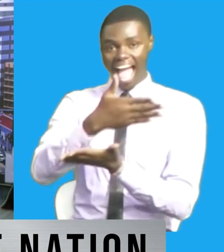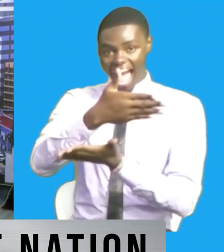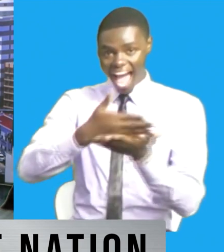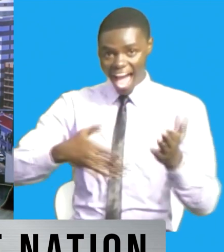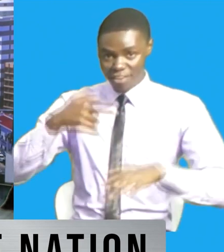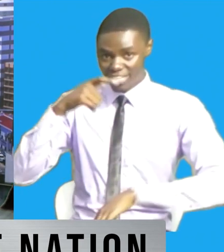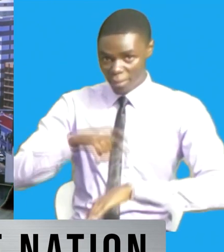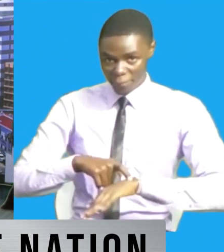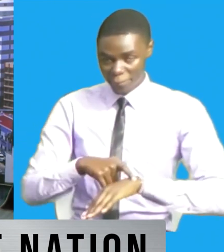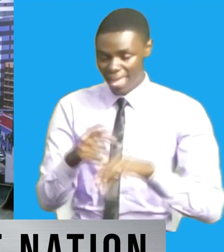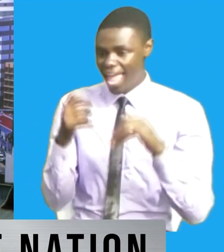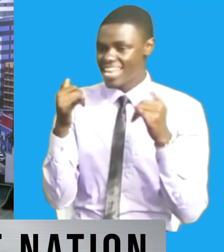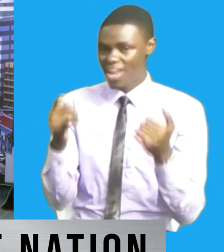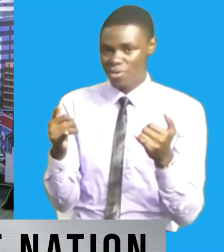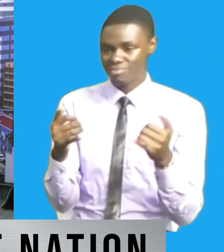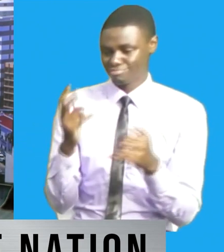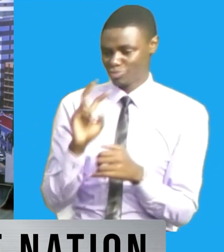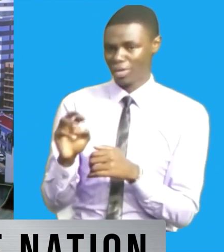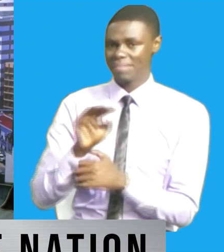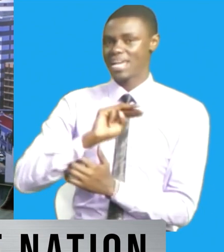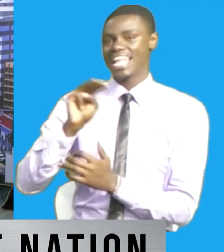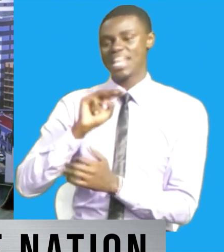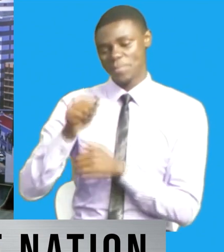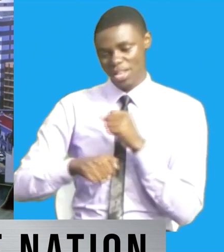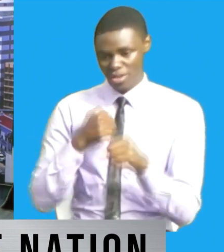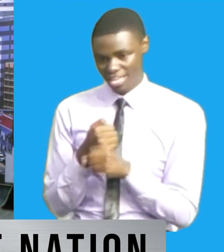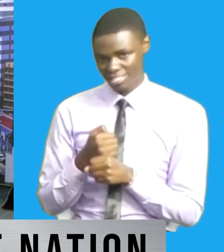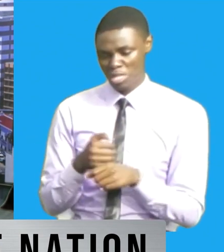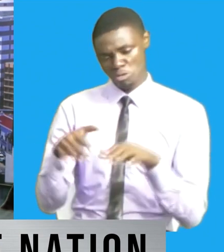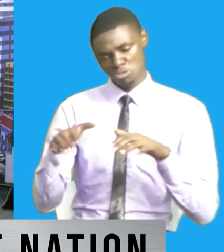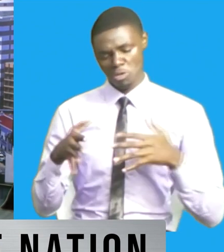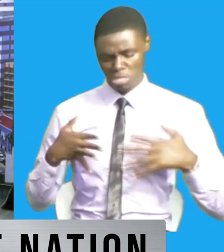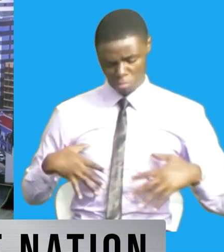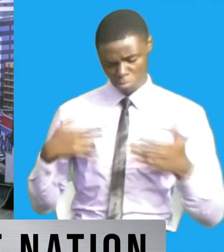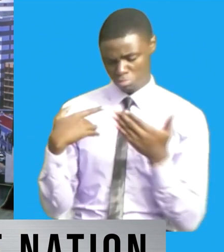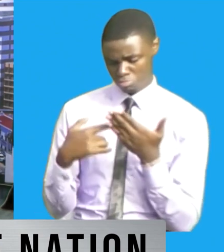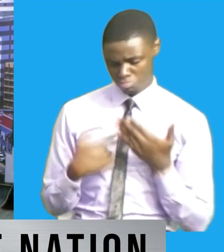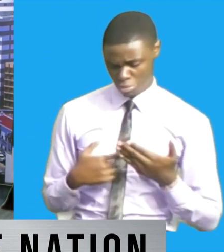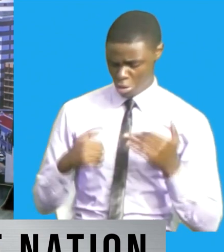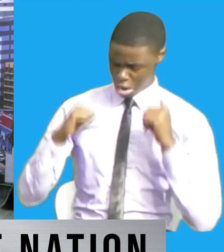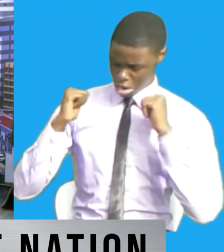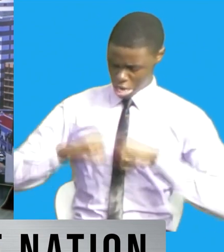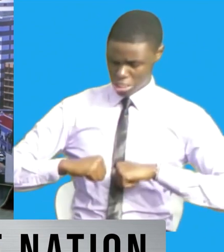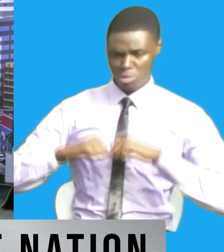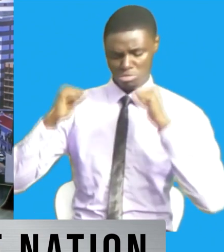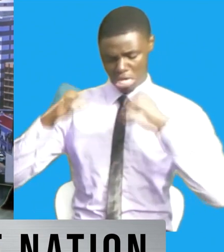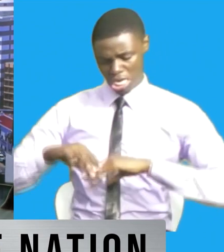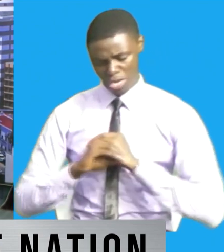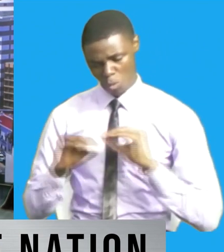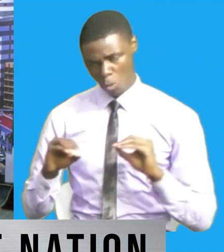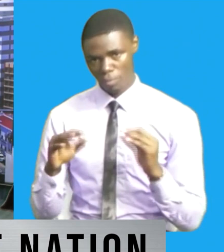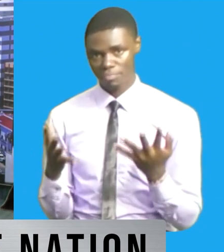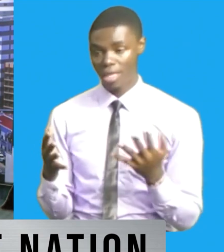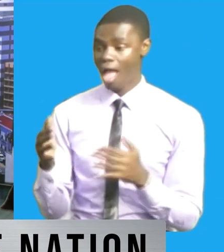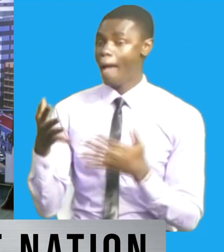a million years watu waongee, since, zikingoja watu waelewane. Tuone kama wanaelewana. Yeah. JONA, tashushile